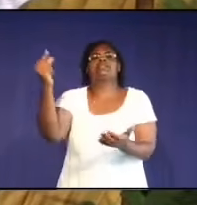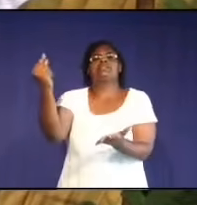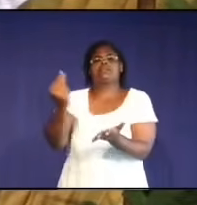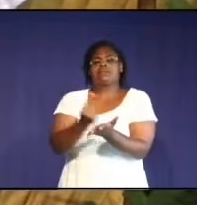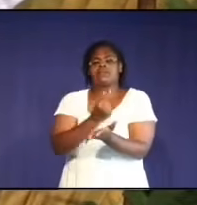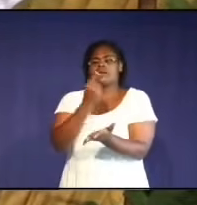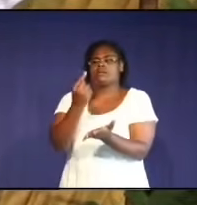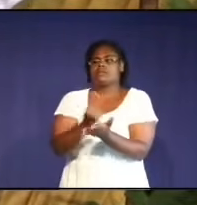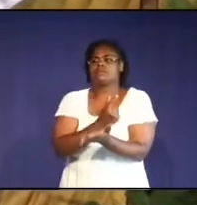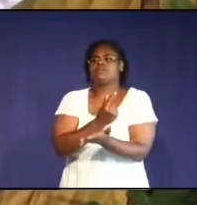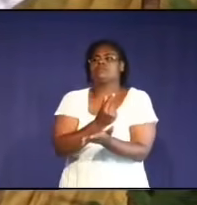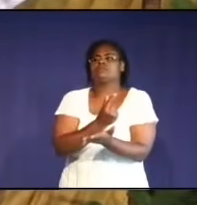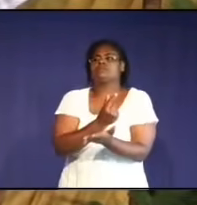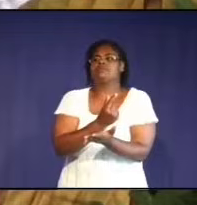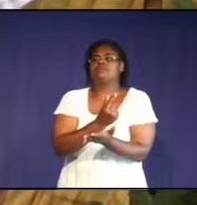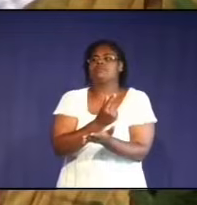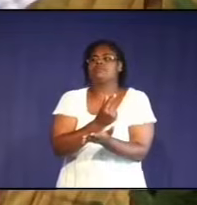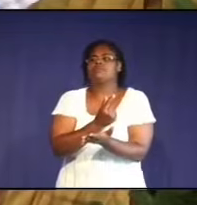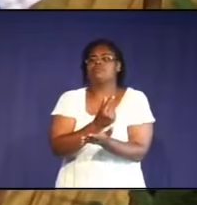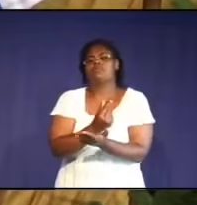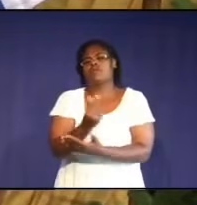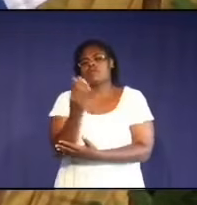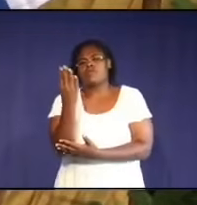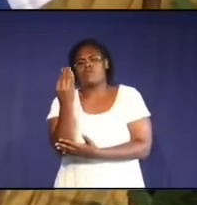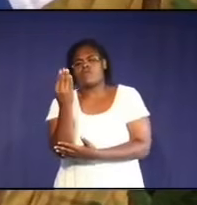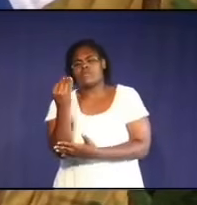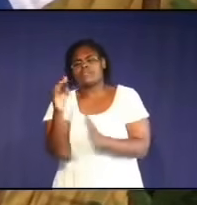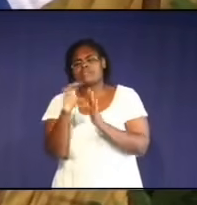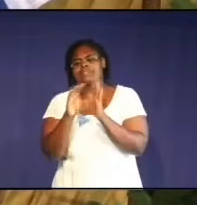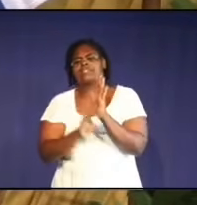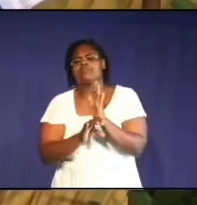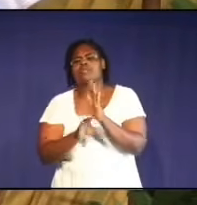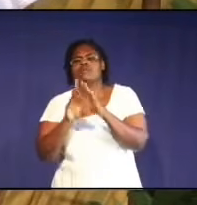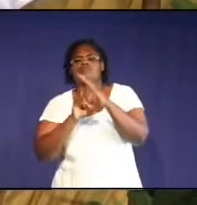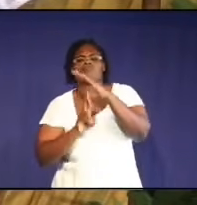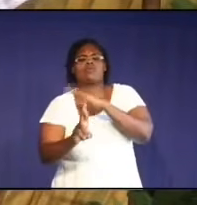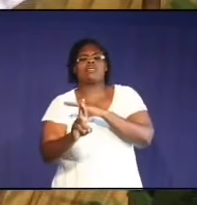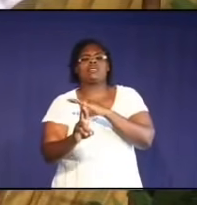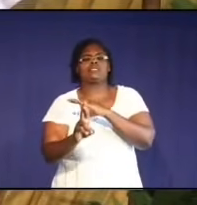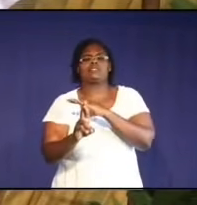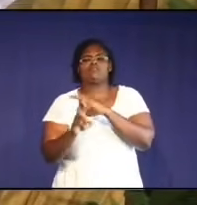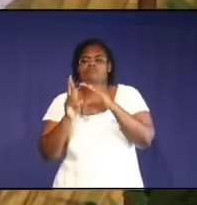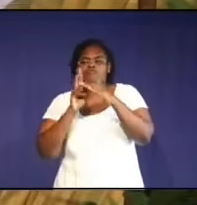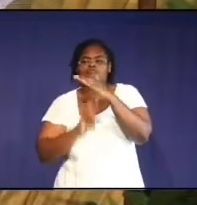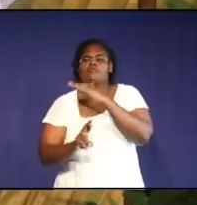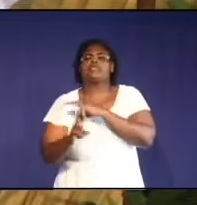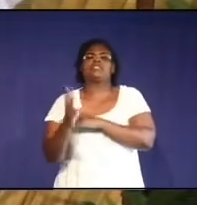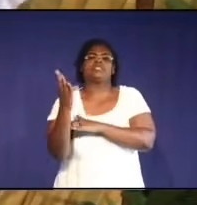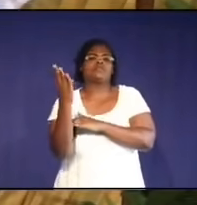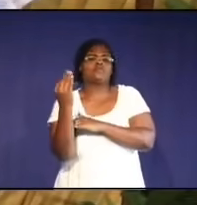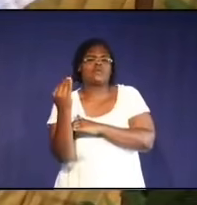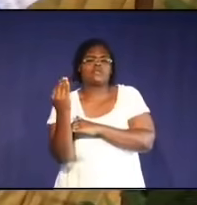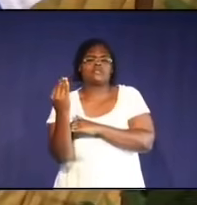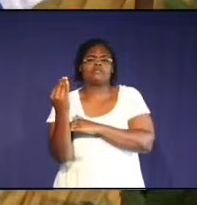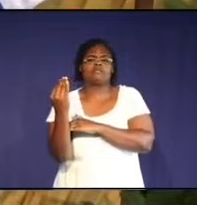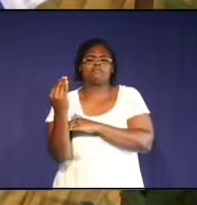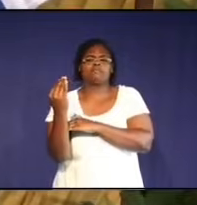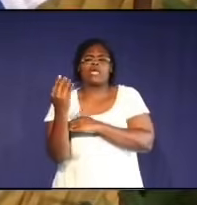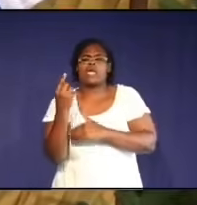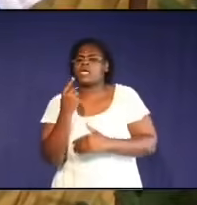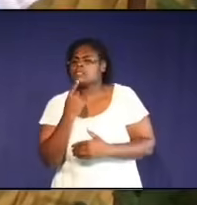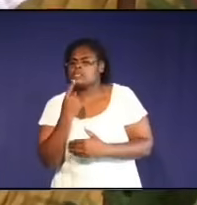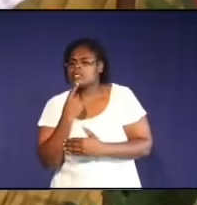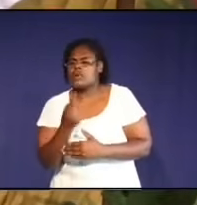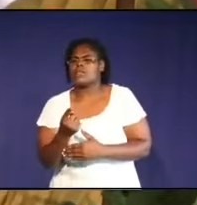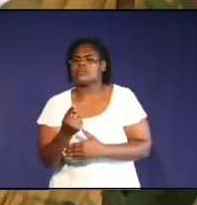The 14th chapter of the last book of the Bible. I saw another angel flying in the midst of heaven, having